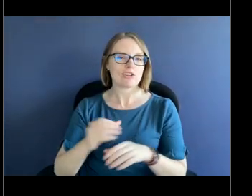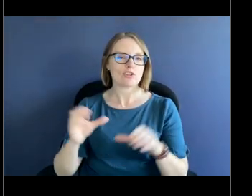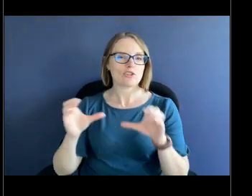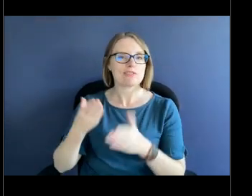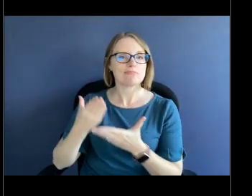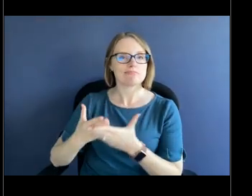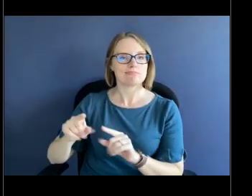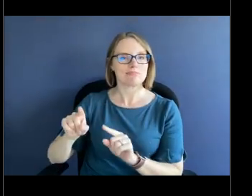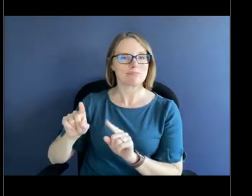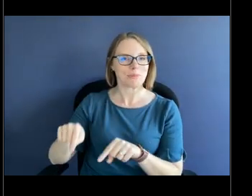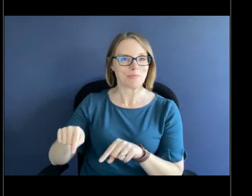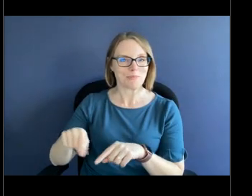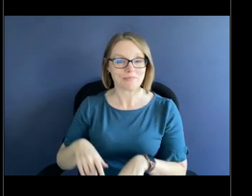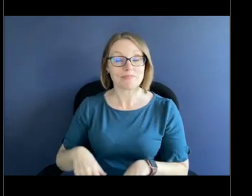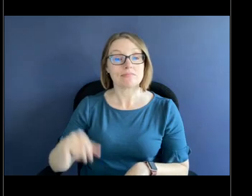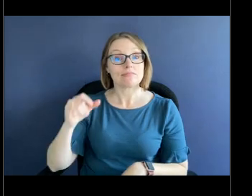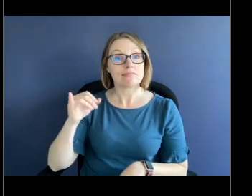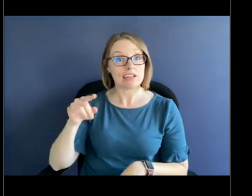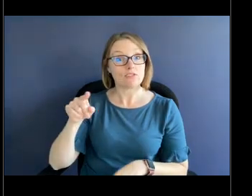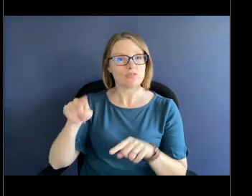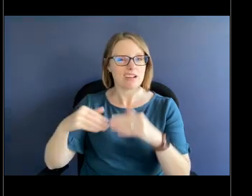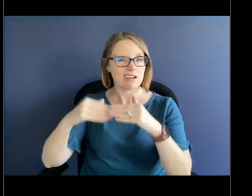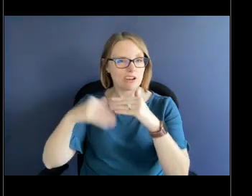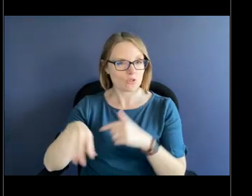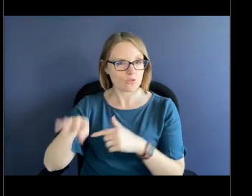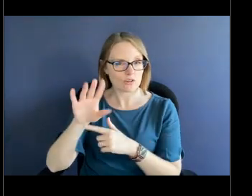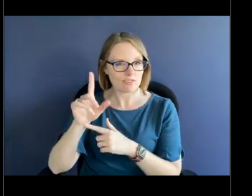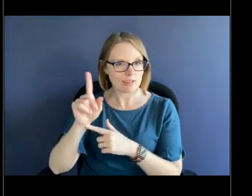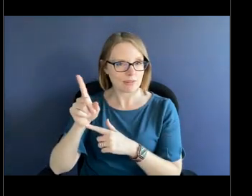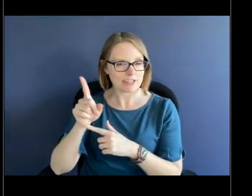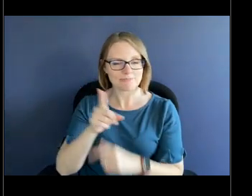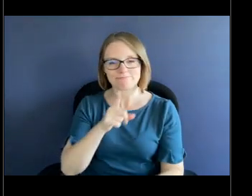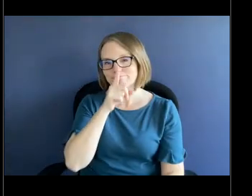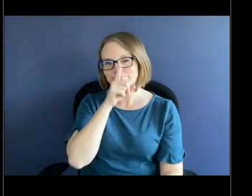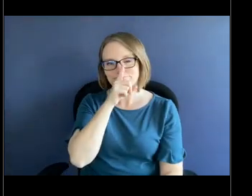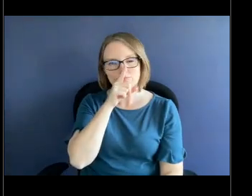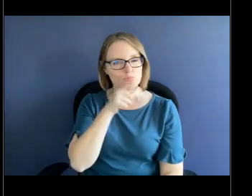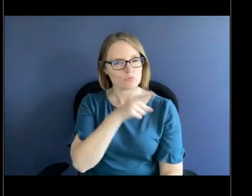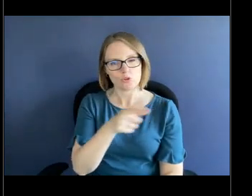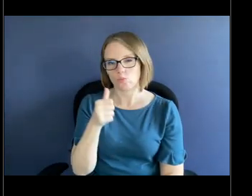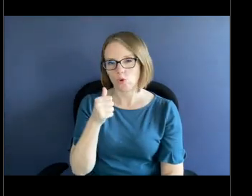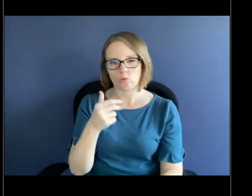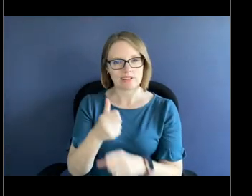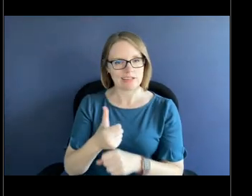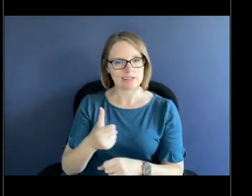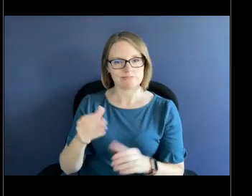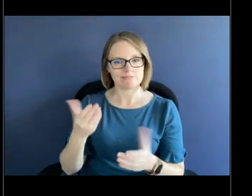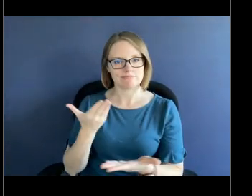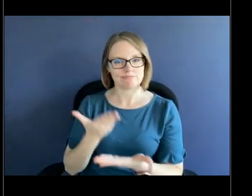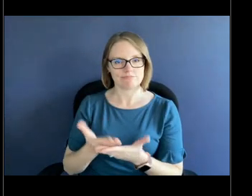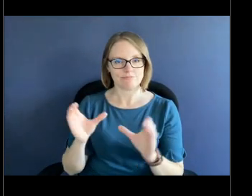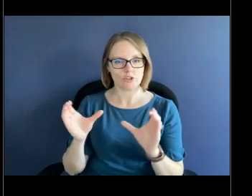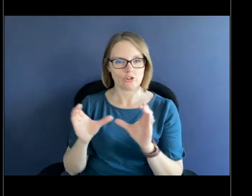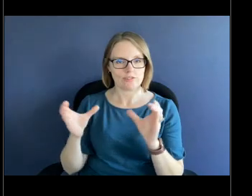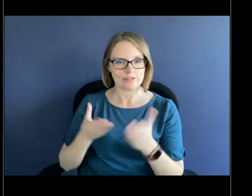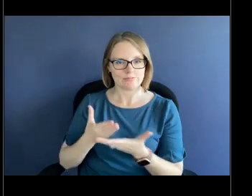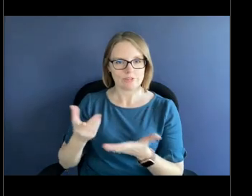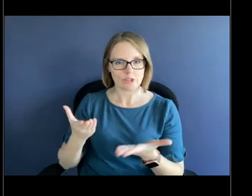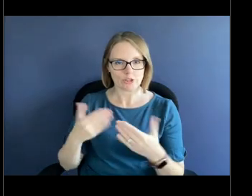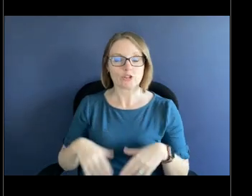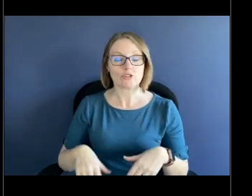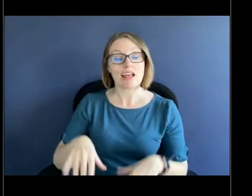certificate. If you attended for less than 45 minutes, you will not receive an attendance certificate. The attendance certificate